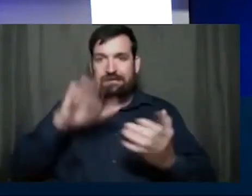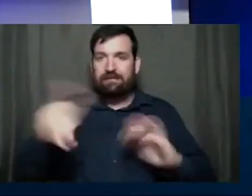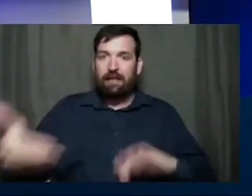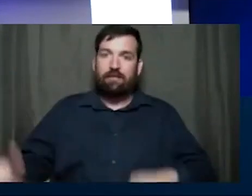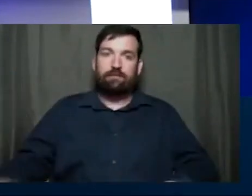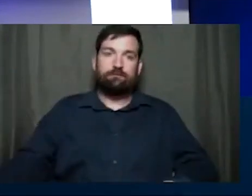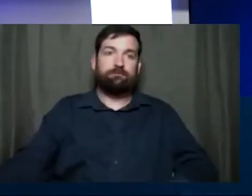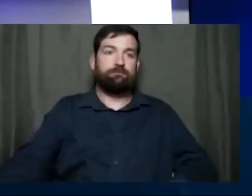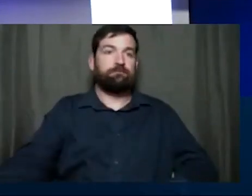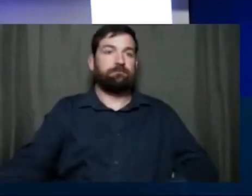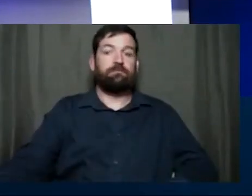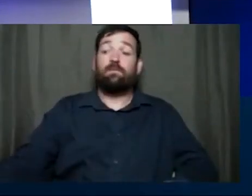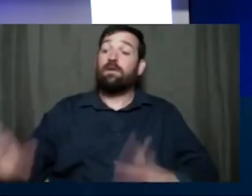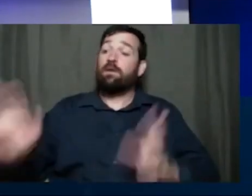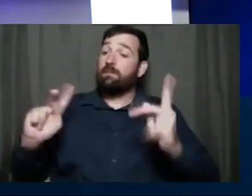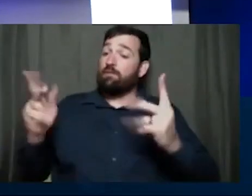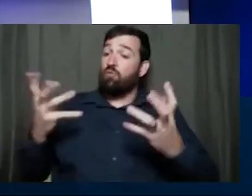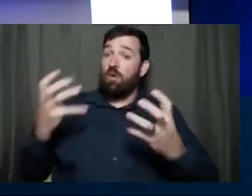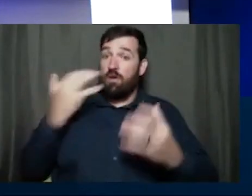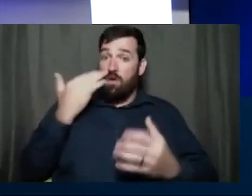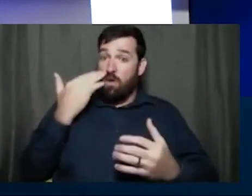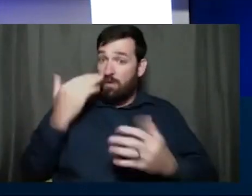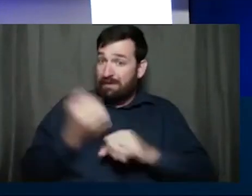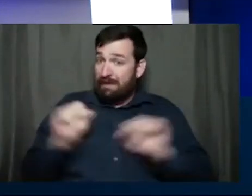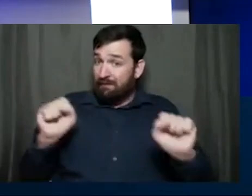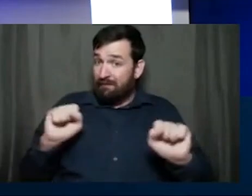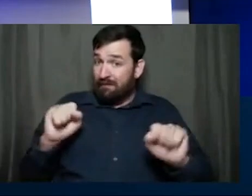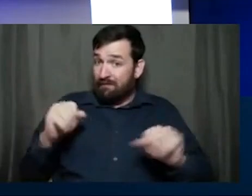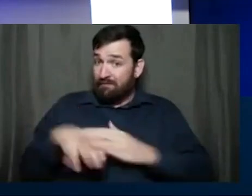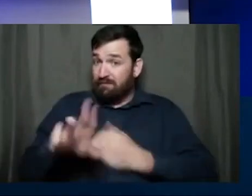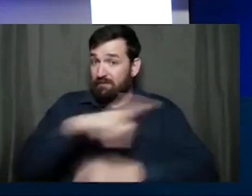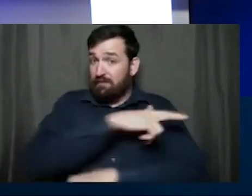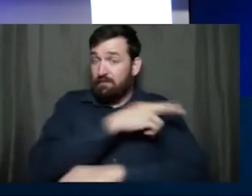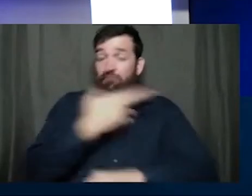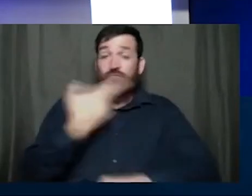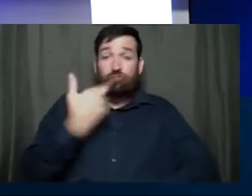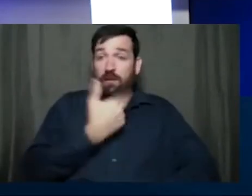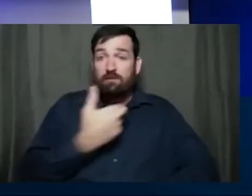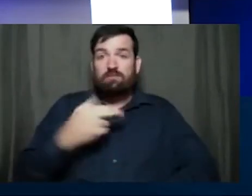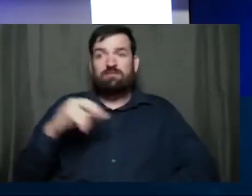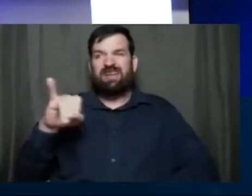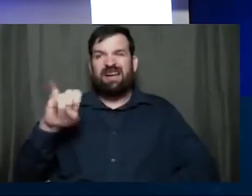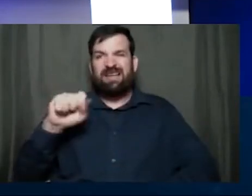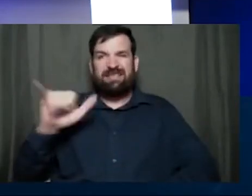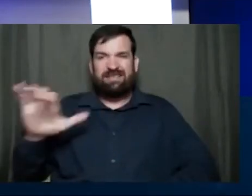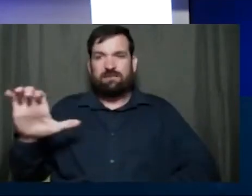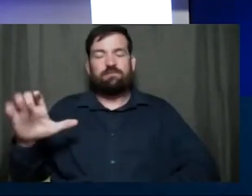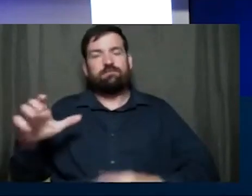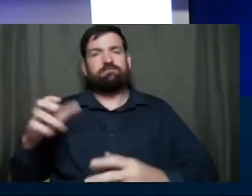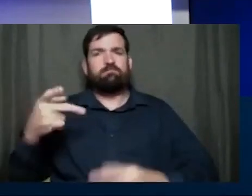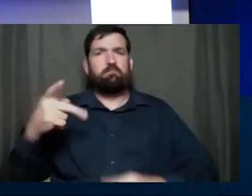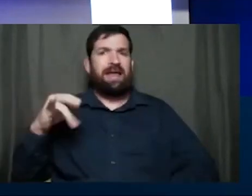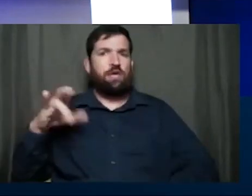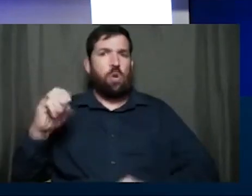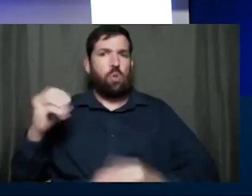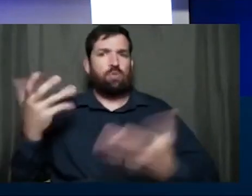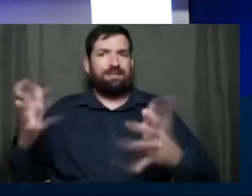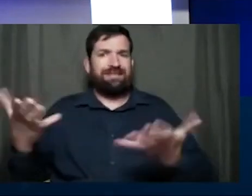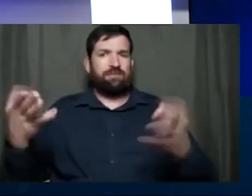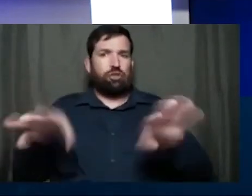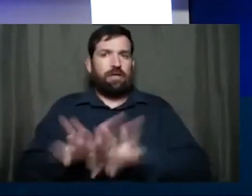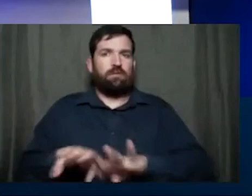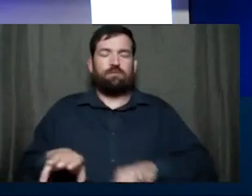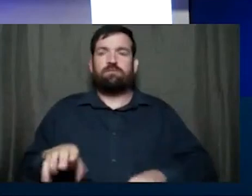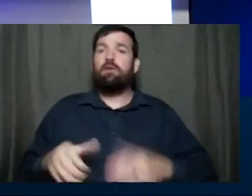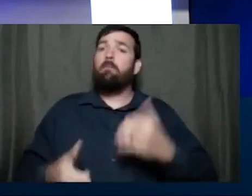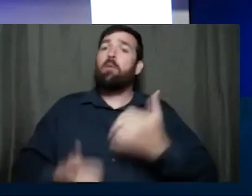People want to know, is it safe? So Isaac is asking, if you have to eat indoors, because we know patios are pretty much shut down, where is the safest spot